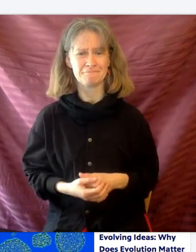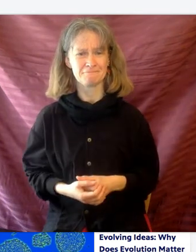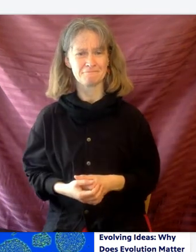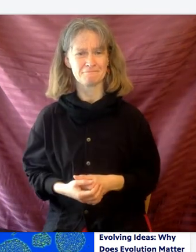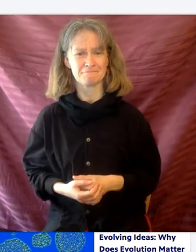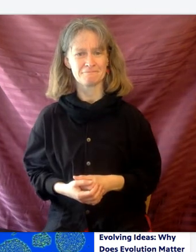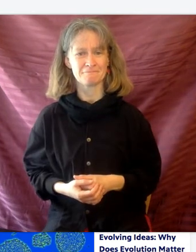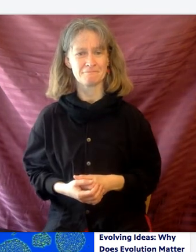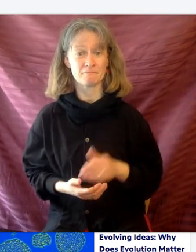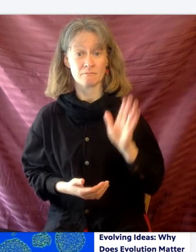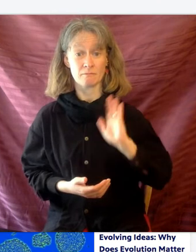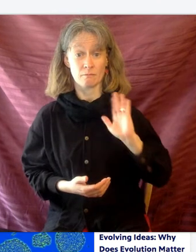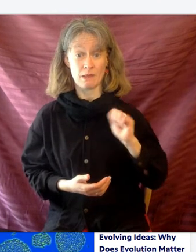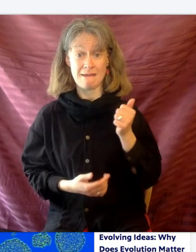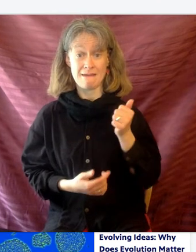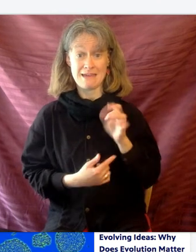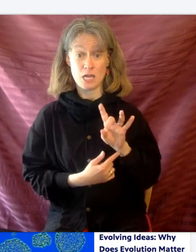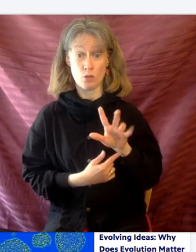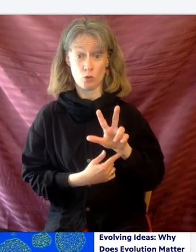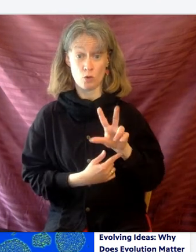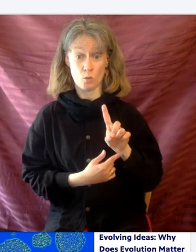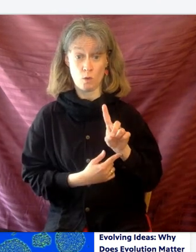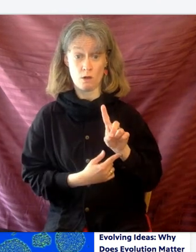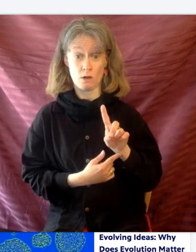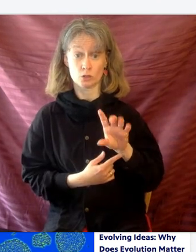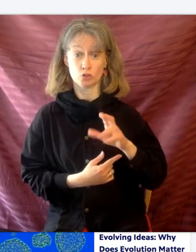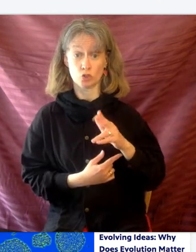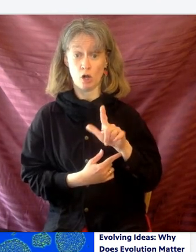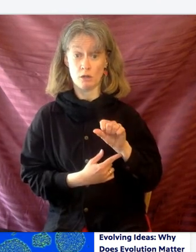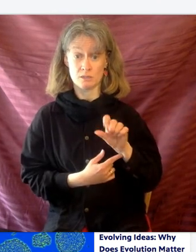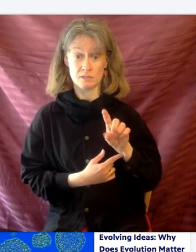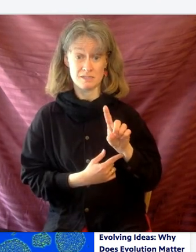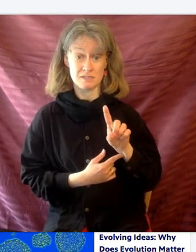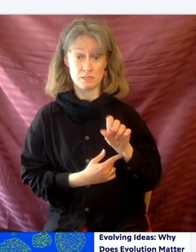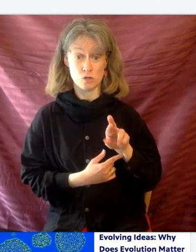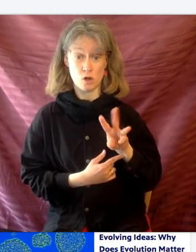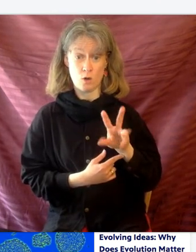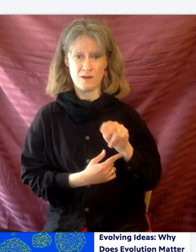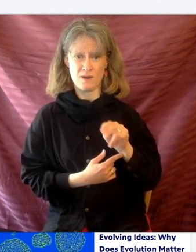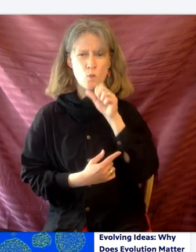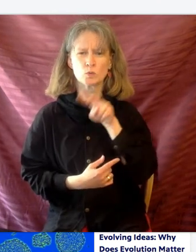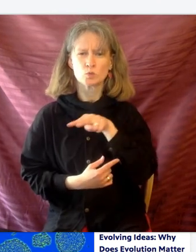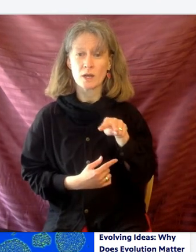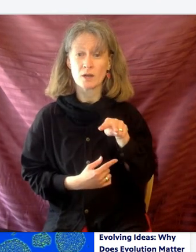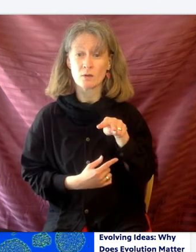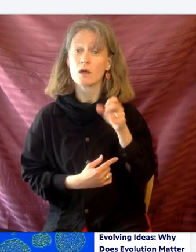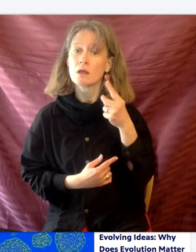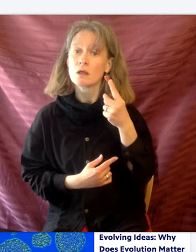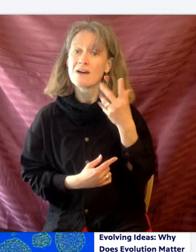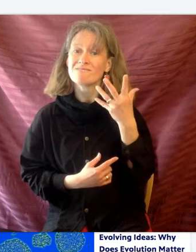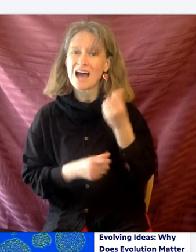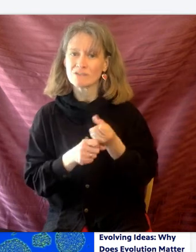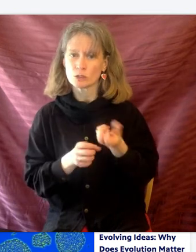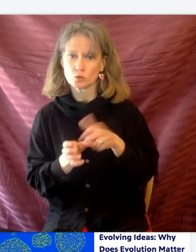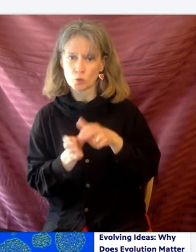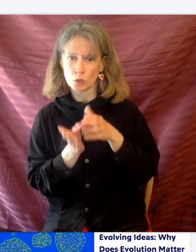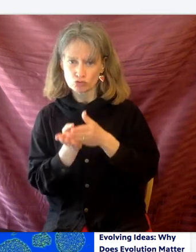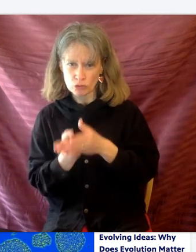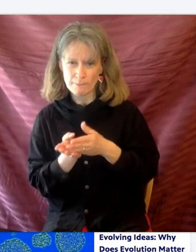In 1831, Charles Darwin was only 22 when he began a 5-year voyage aboard the British ship HMS